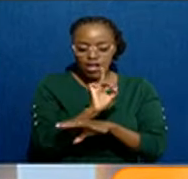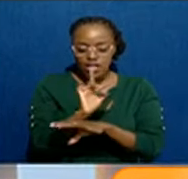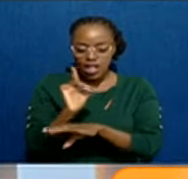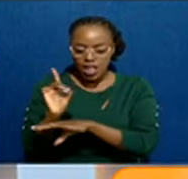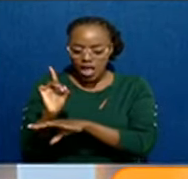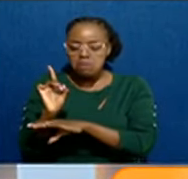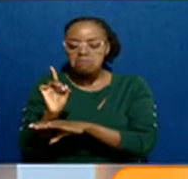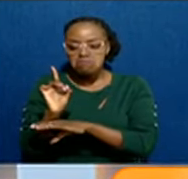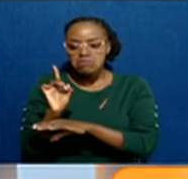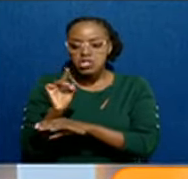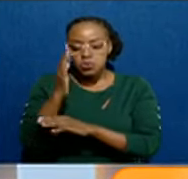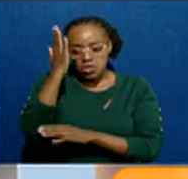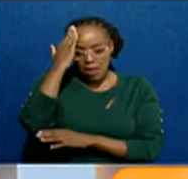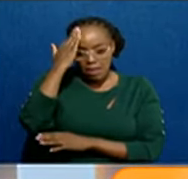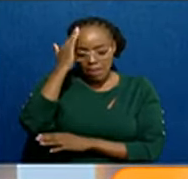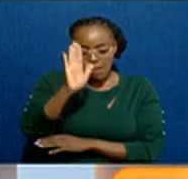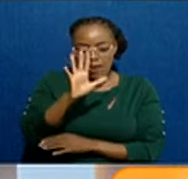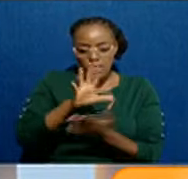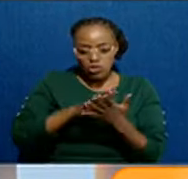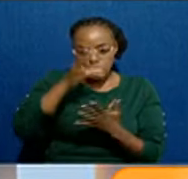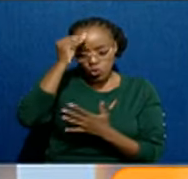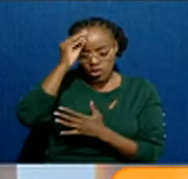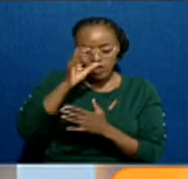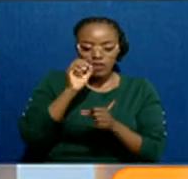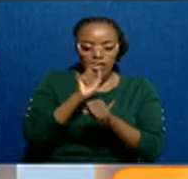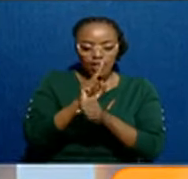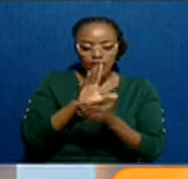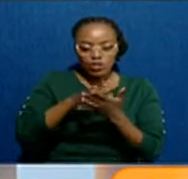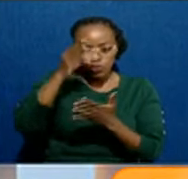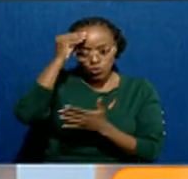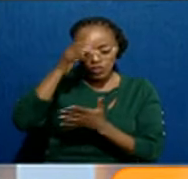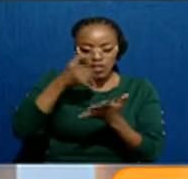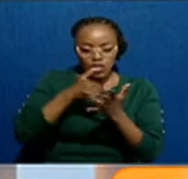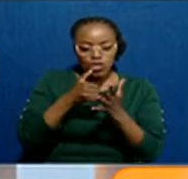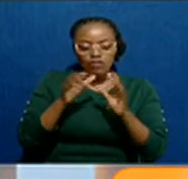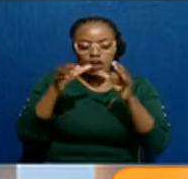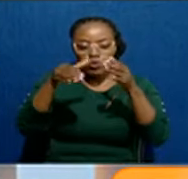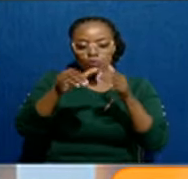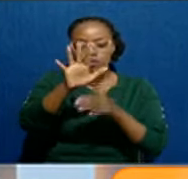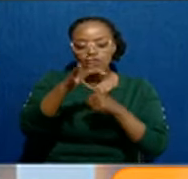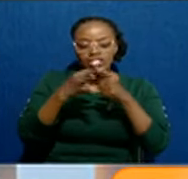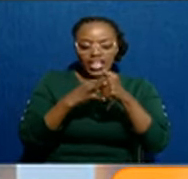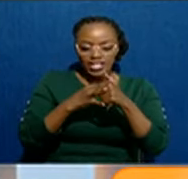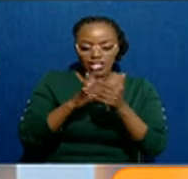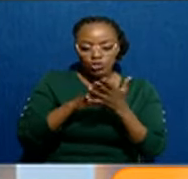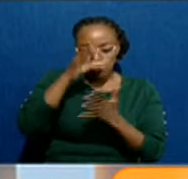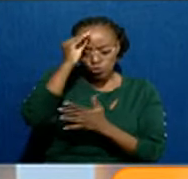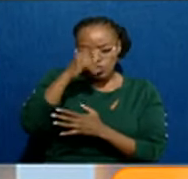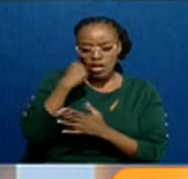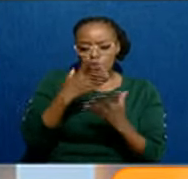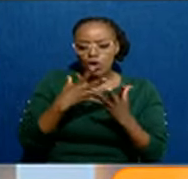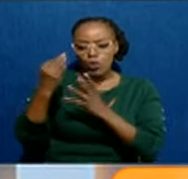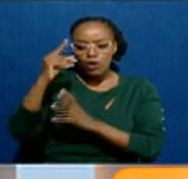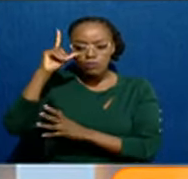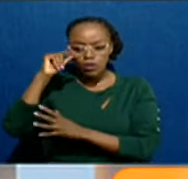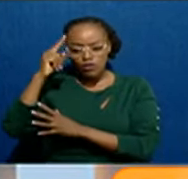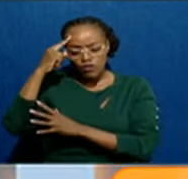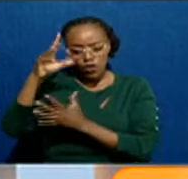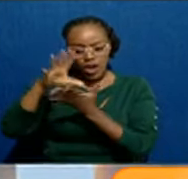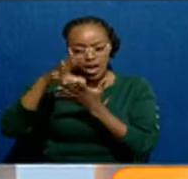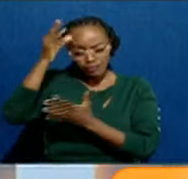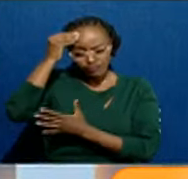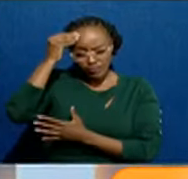vigil to remember them. The 11 students were among a group of 58 others heading to Mombasa for an academic